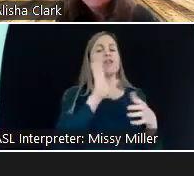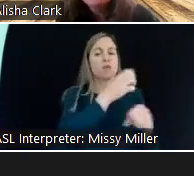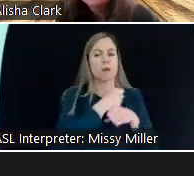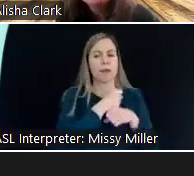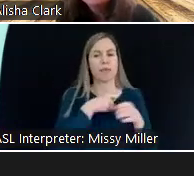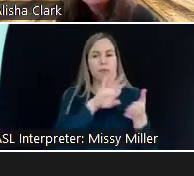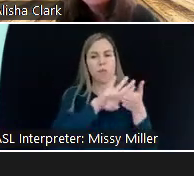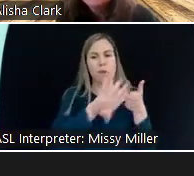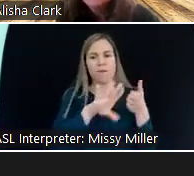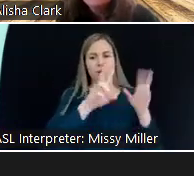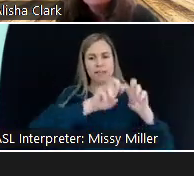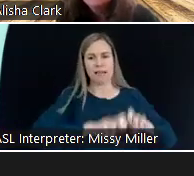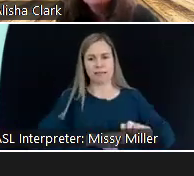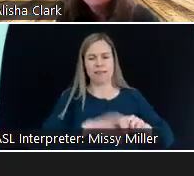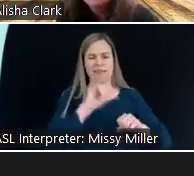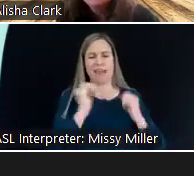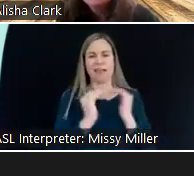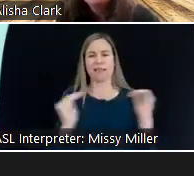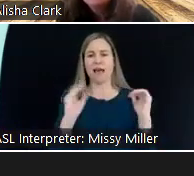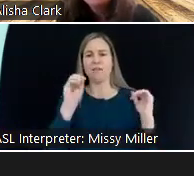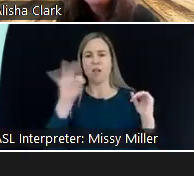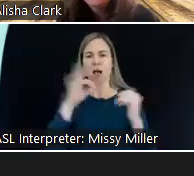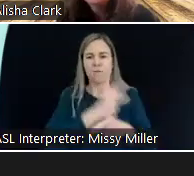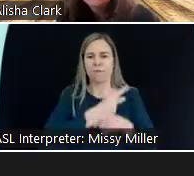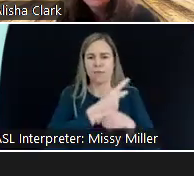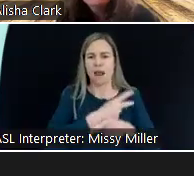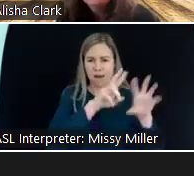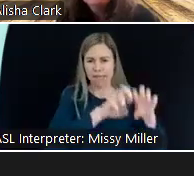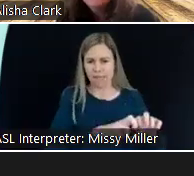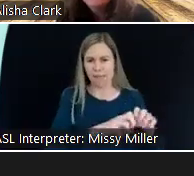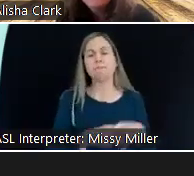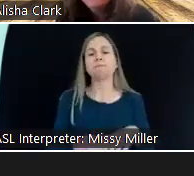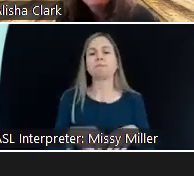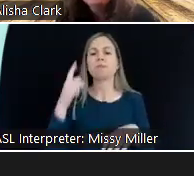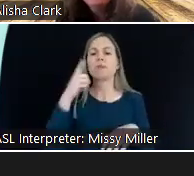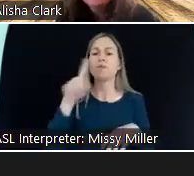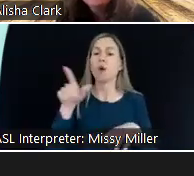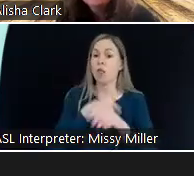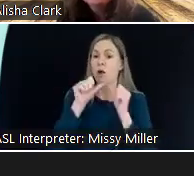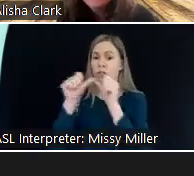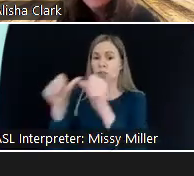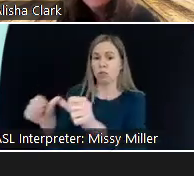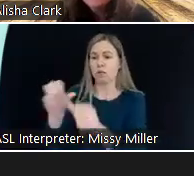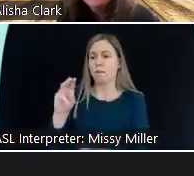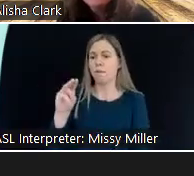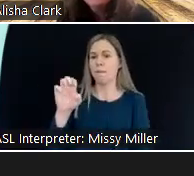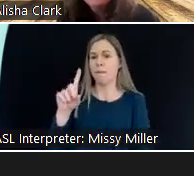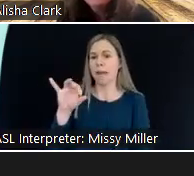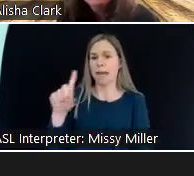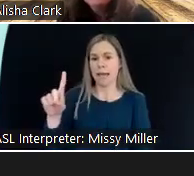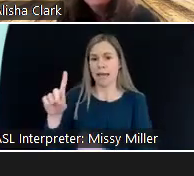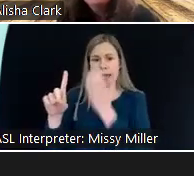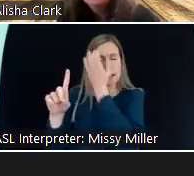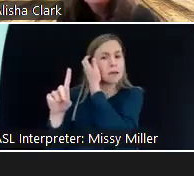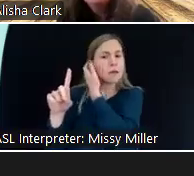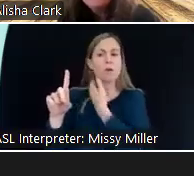of care assessment. And then for long-term Medicaid, there is a